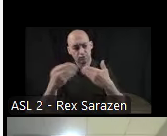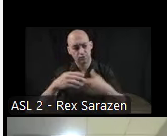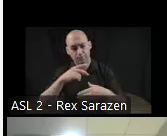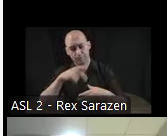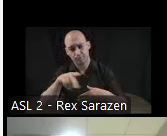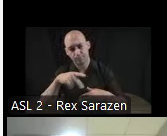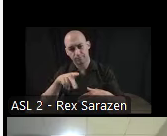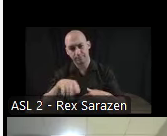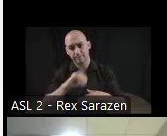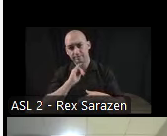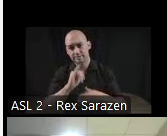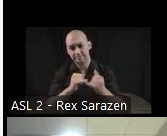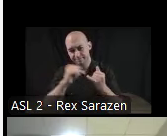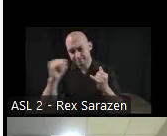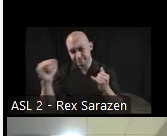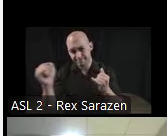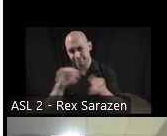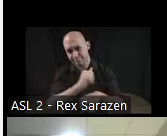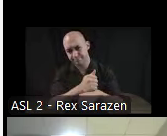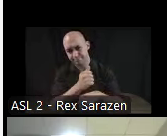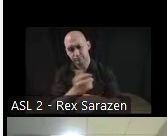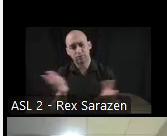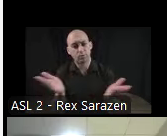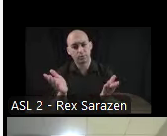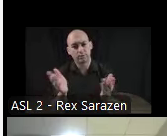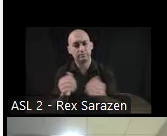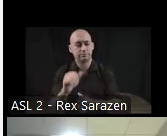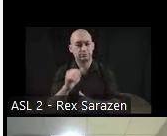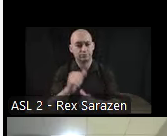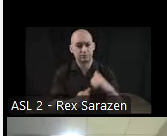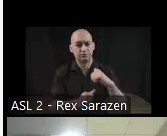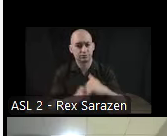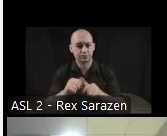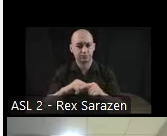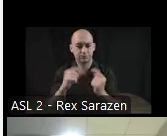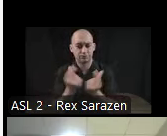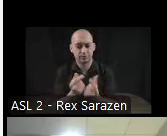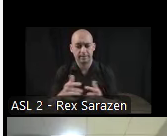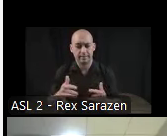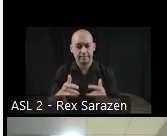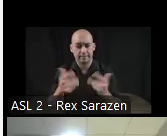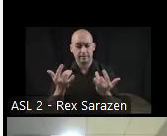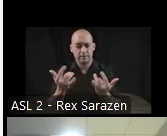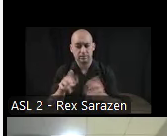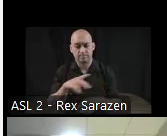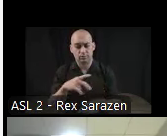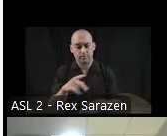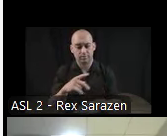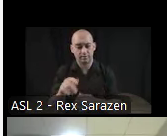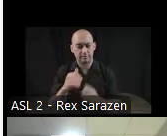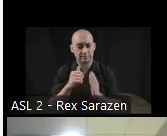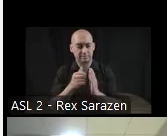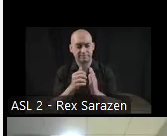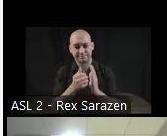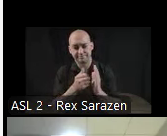line represents the structured group, and the light purple, the self-guided group.